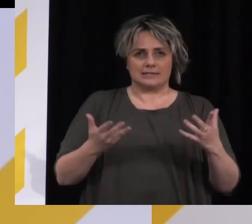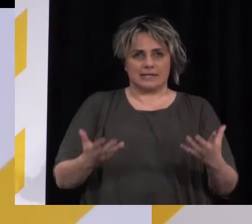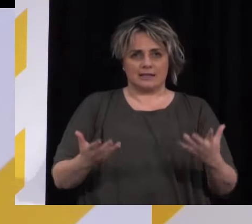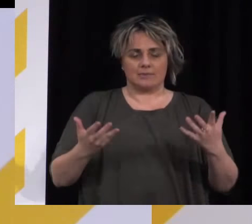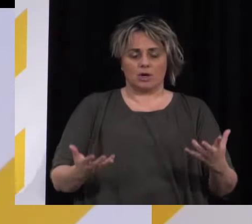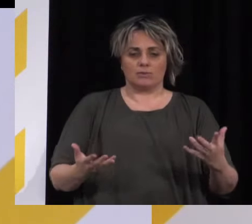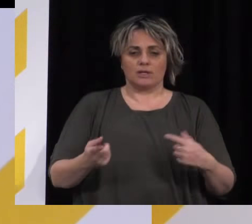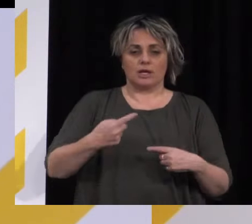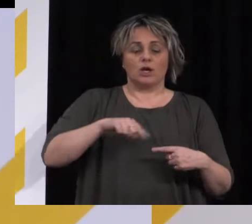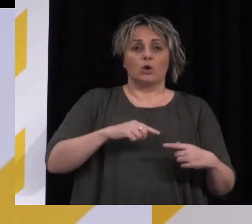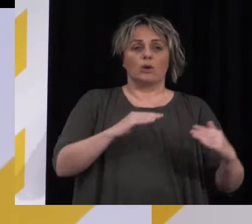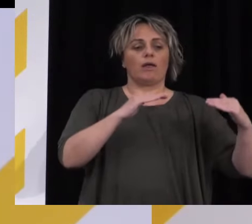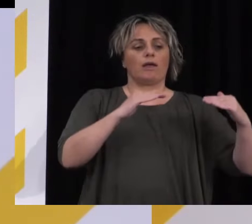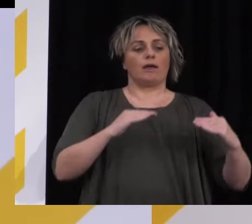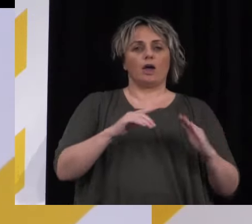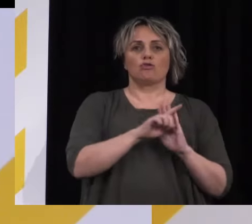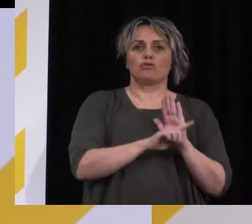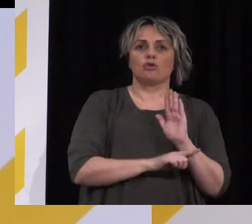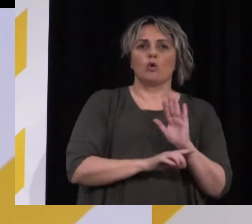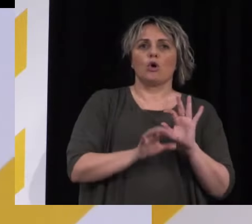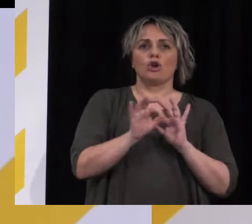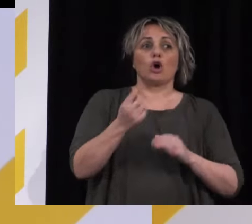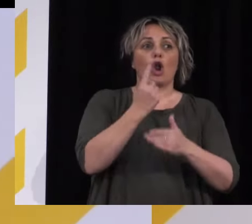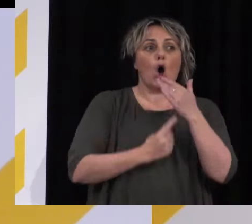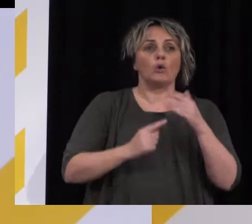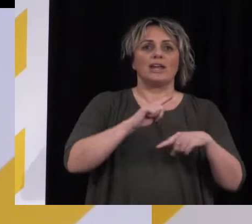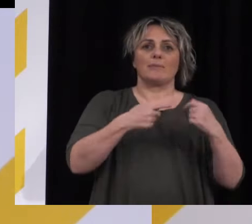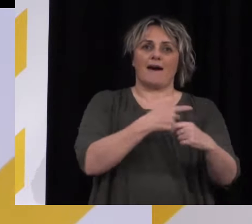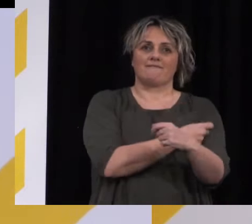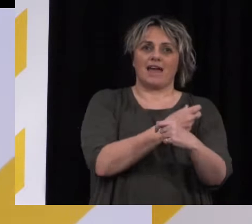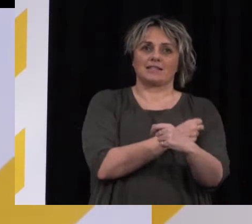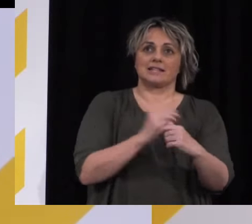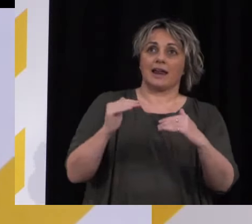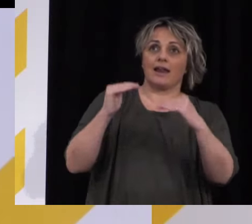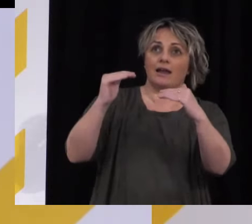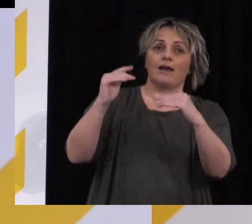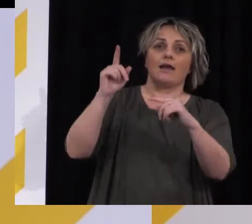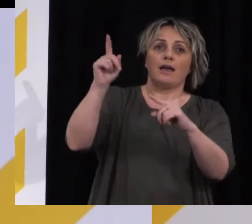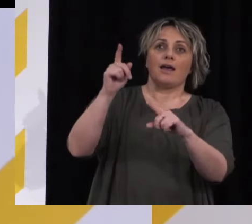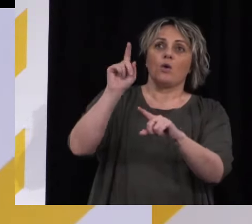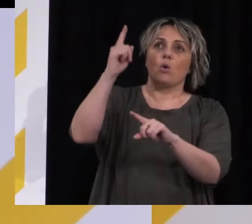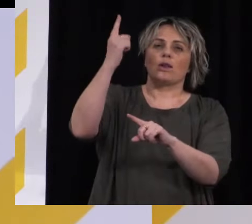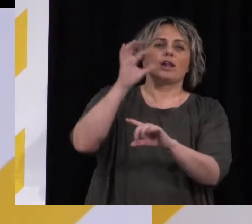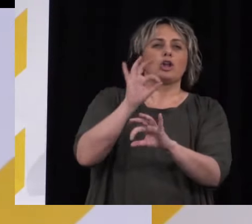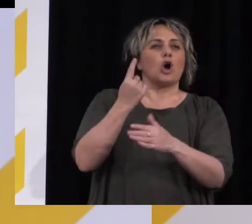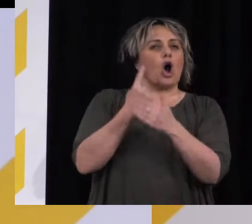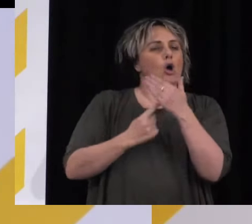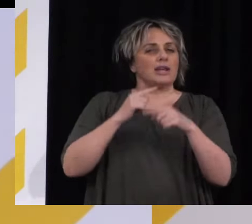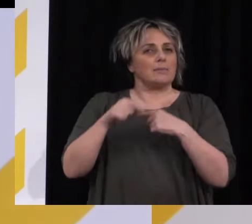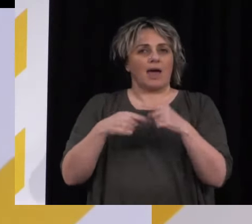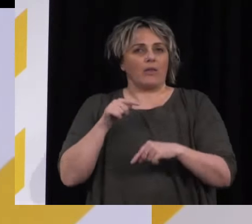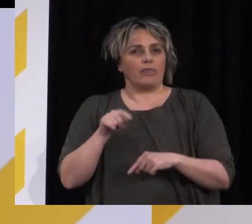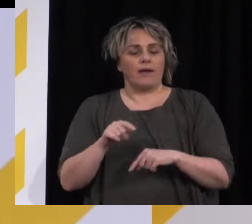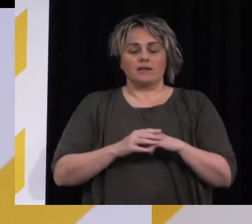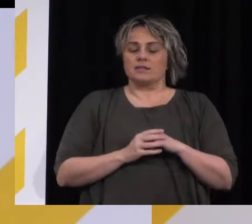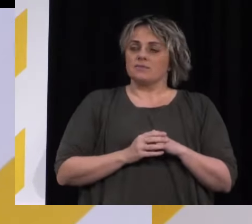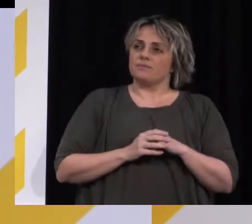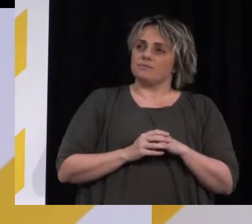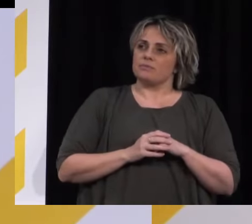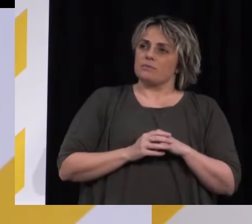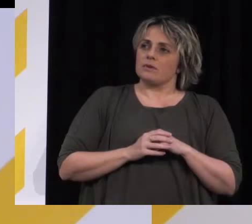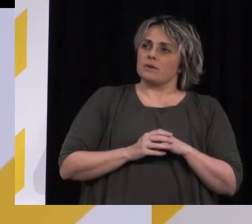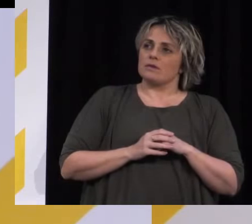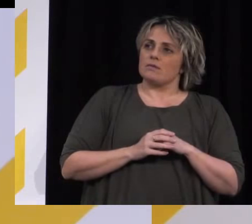our easing of restrictions hasn't been strictly based on vaccine levels in Auckland. And so, because just